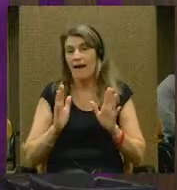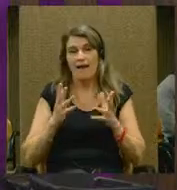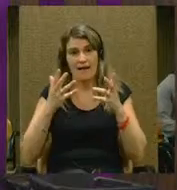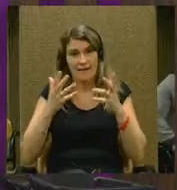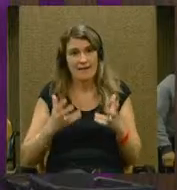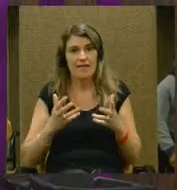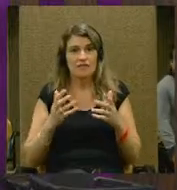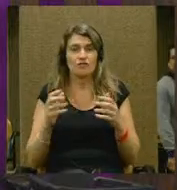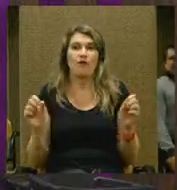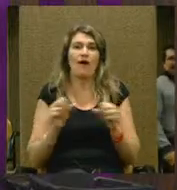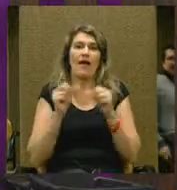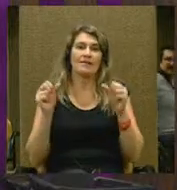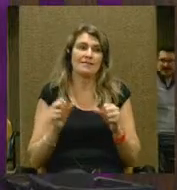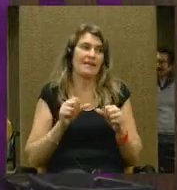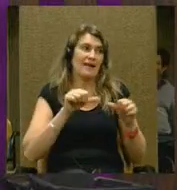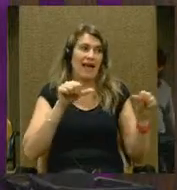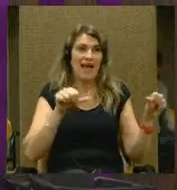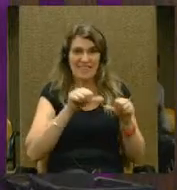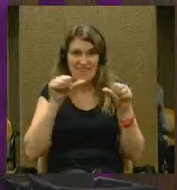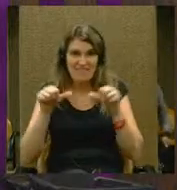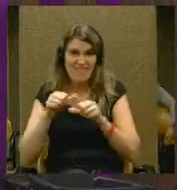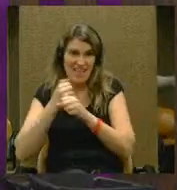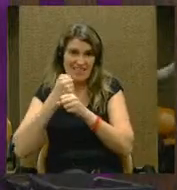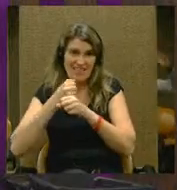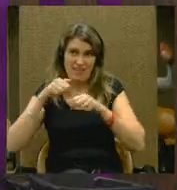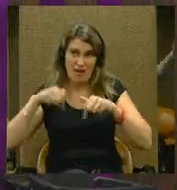prepare this event